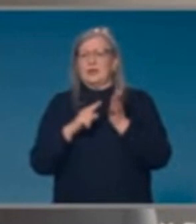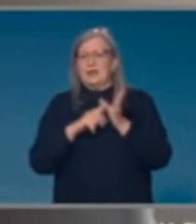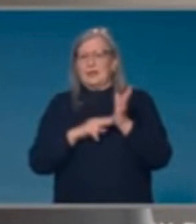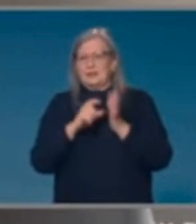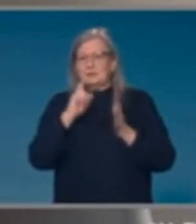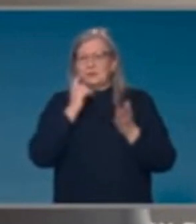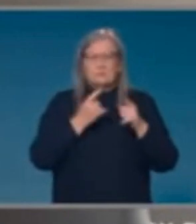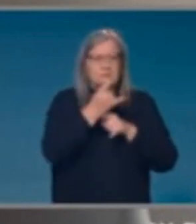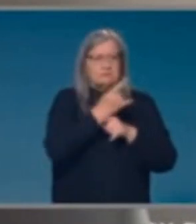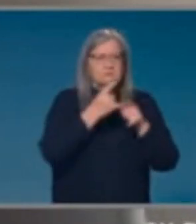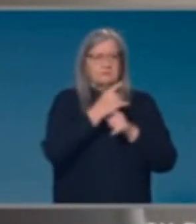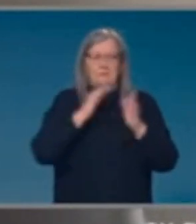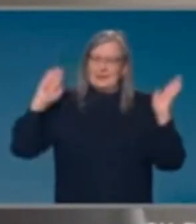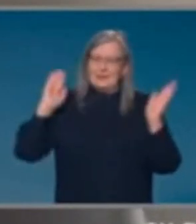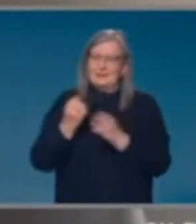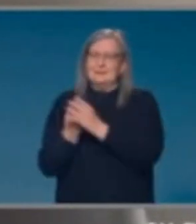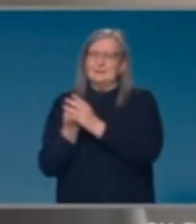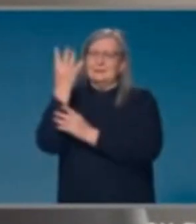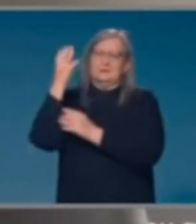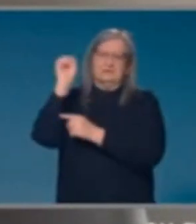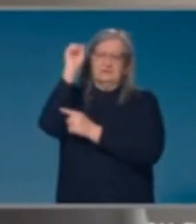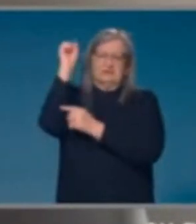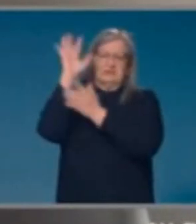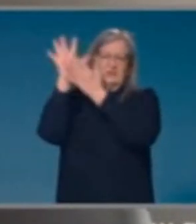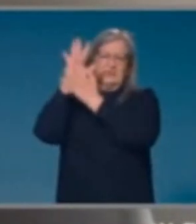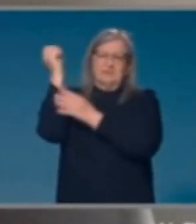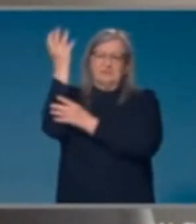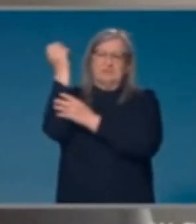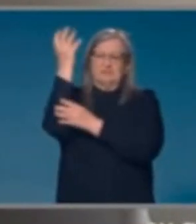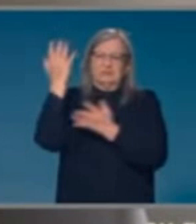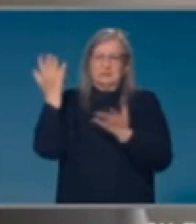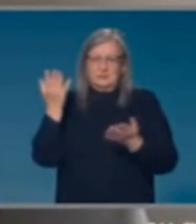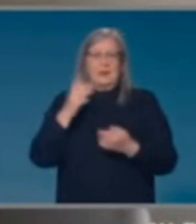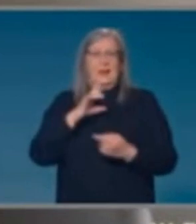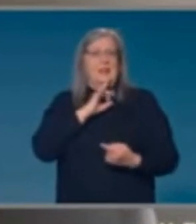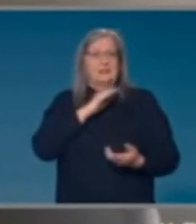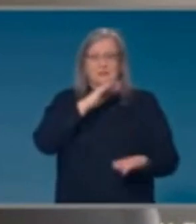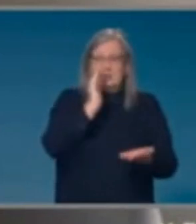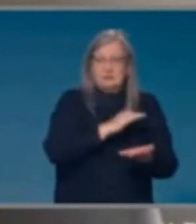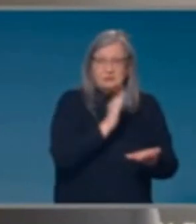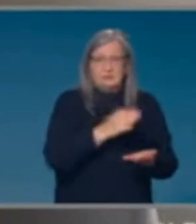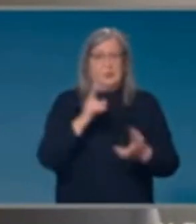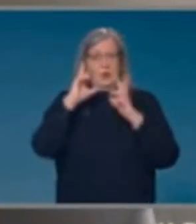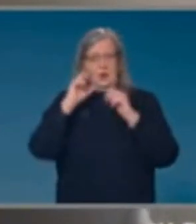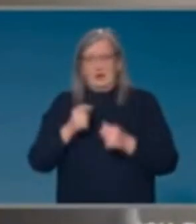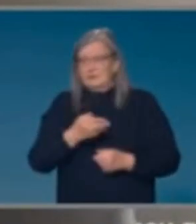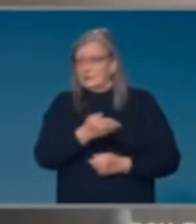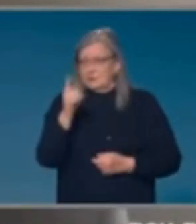the pressure on electricity prices and protects jobs in Australia. On rapid antigen